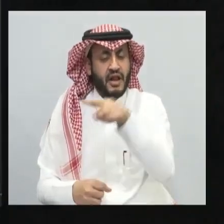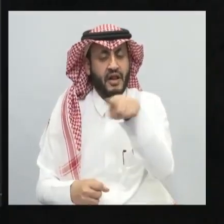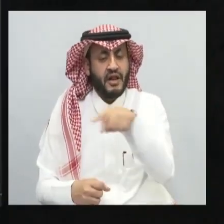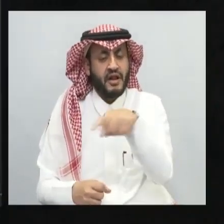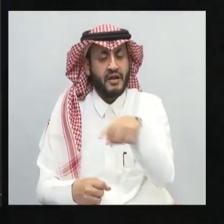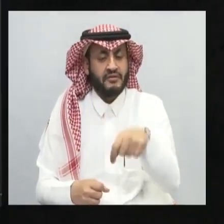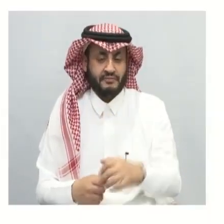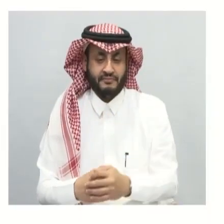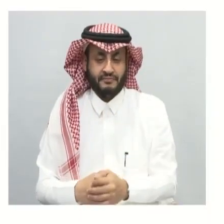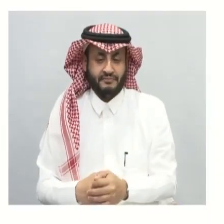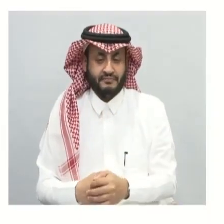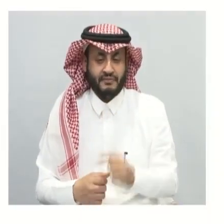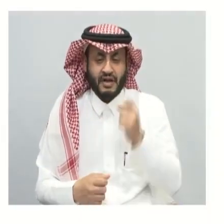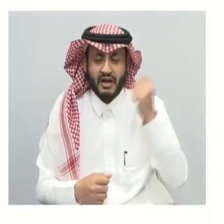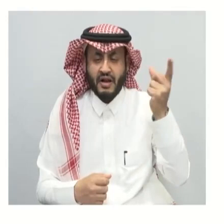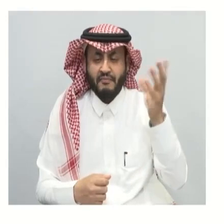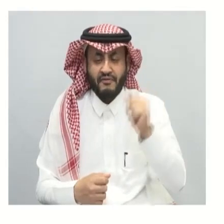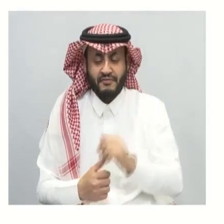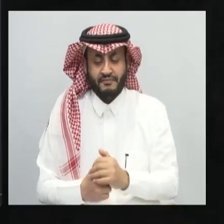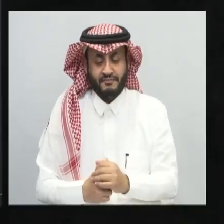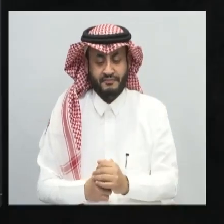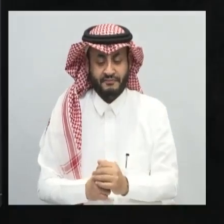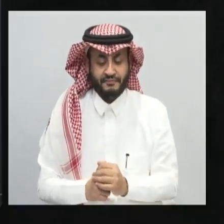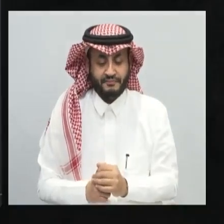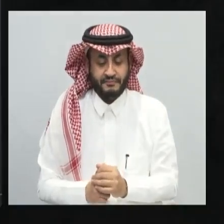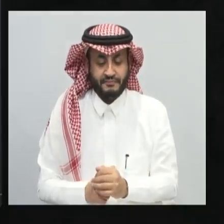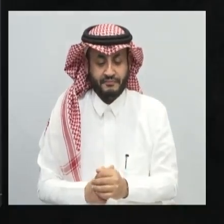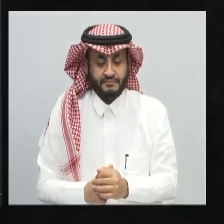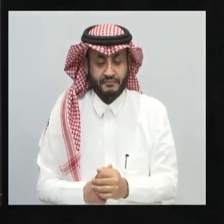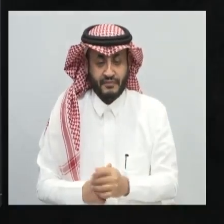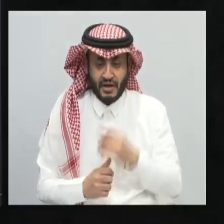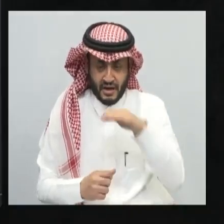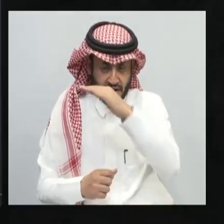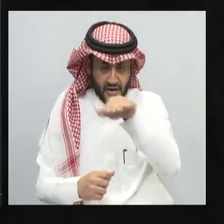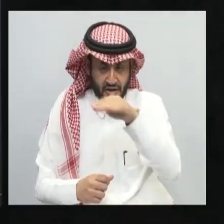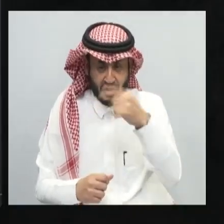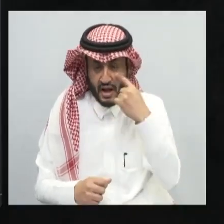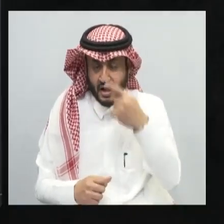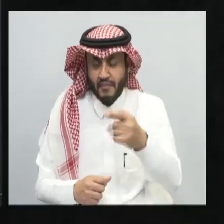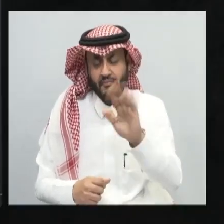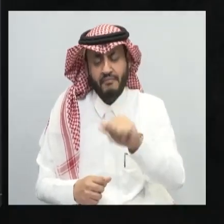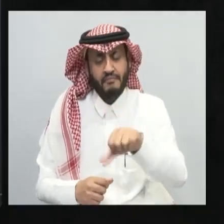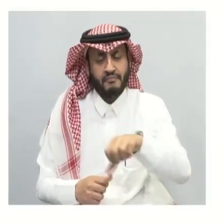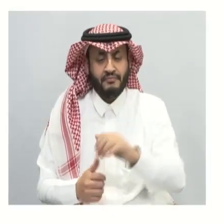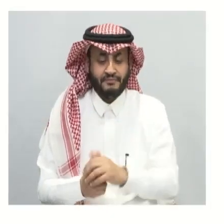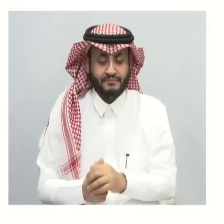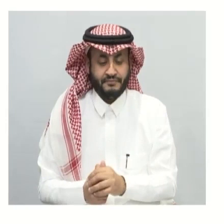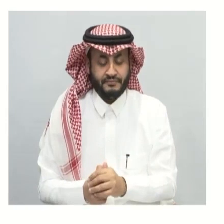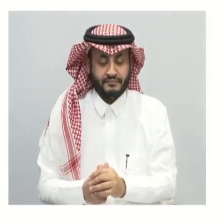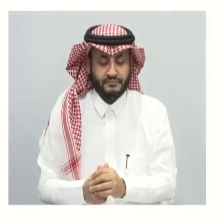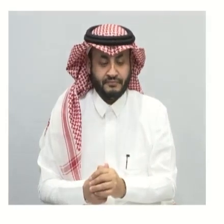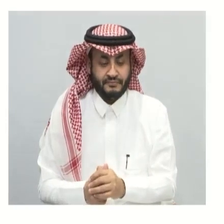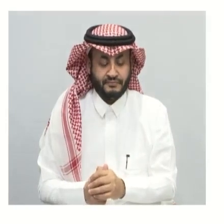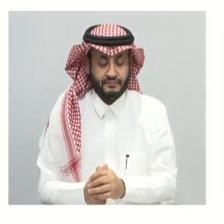having TV lines on the screen. So when there are lines, you can see or you can use it.